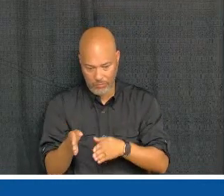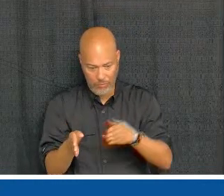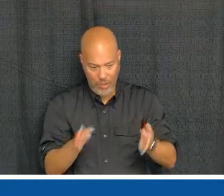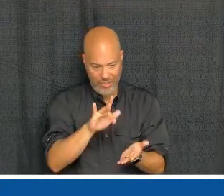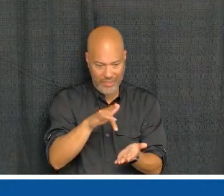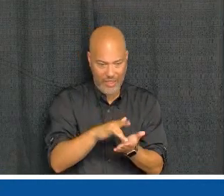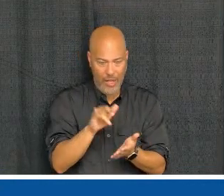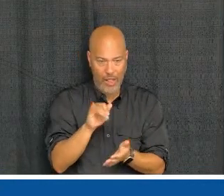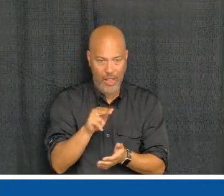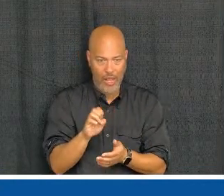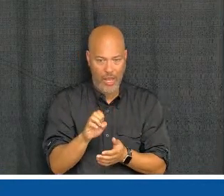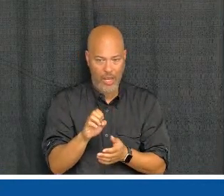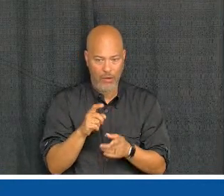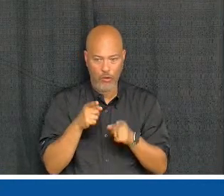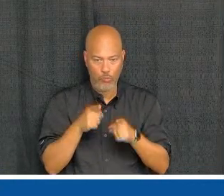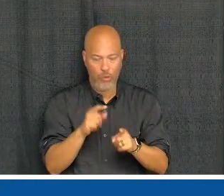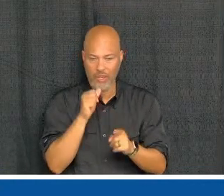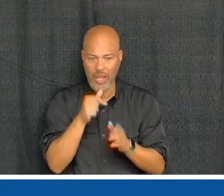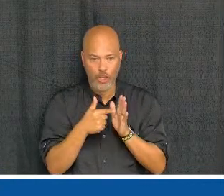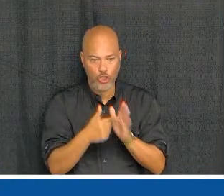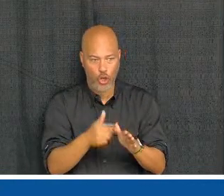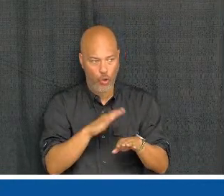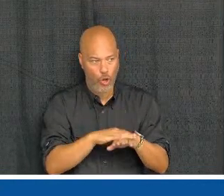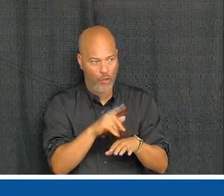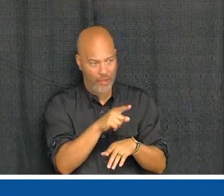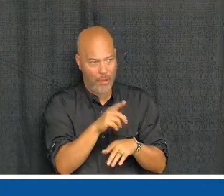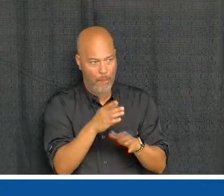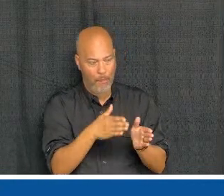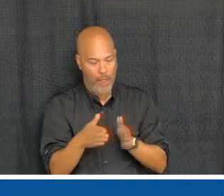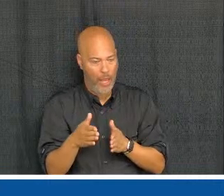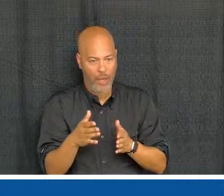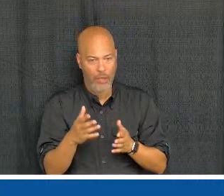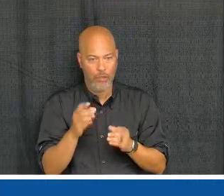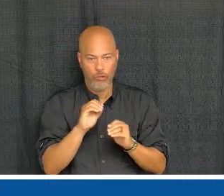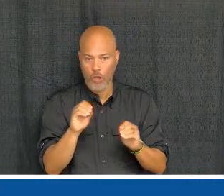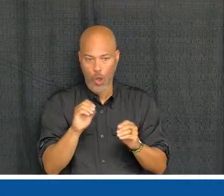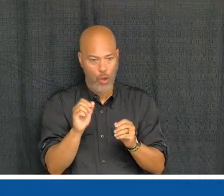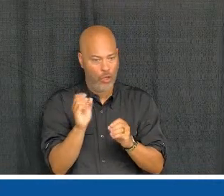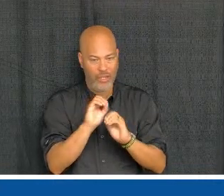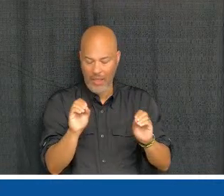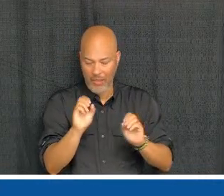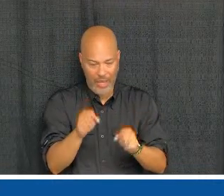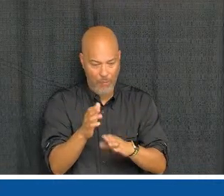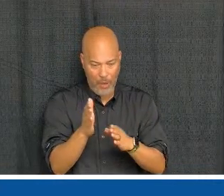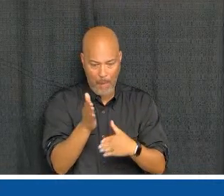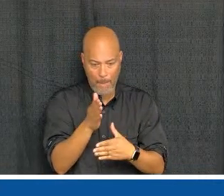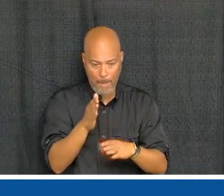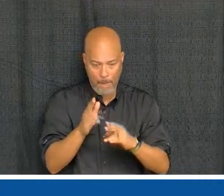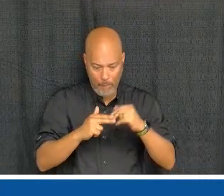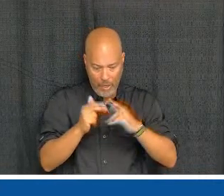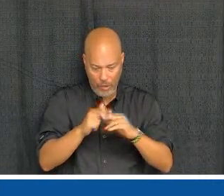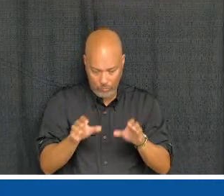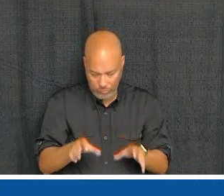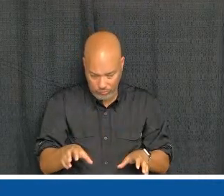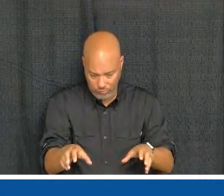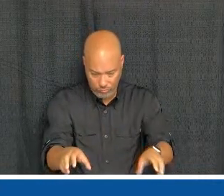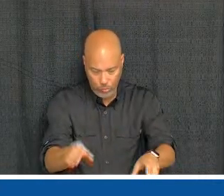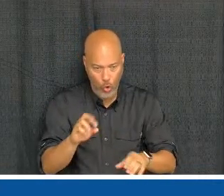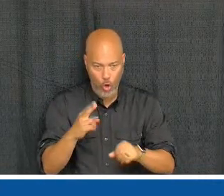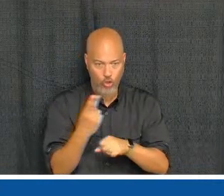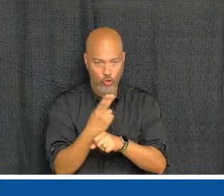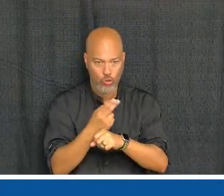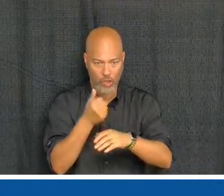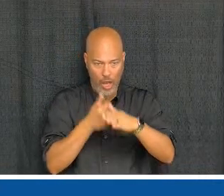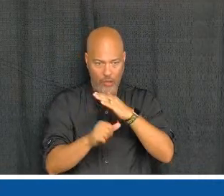line, which is presently not shown on the zoning plat. No structures may be built anywhere within the easement. Any crossings or uses under